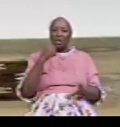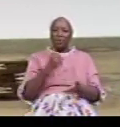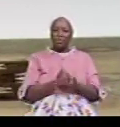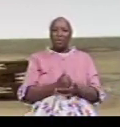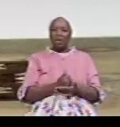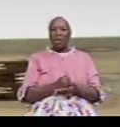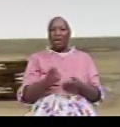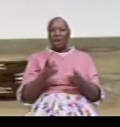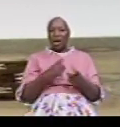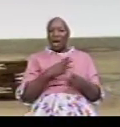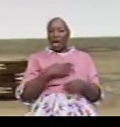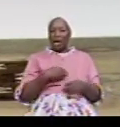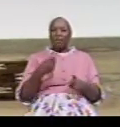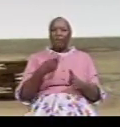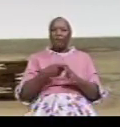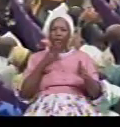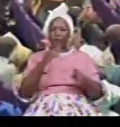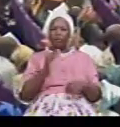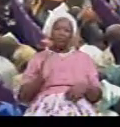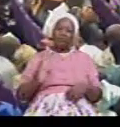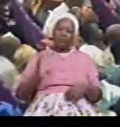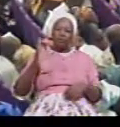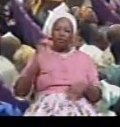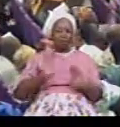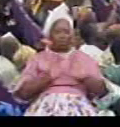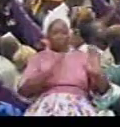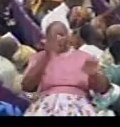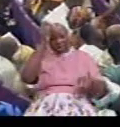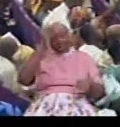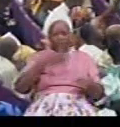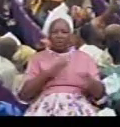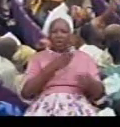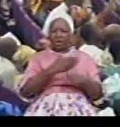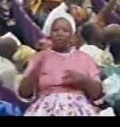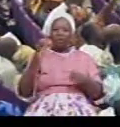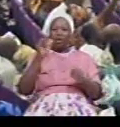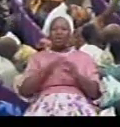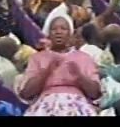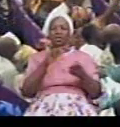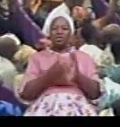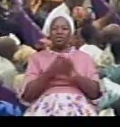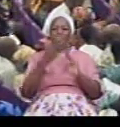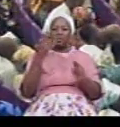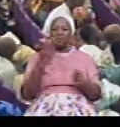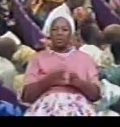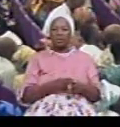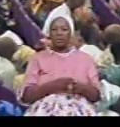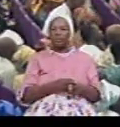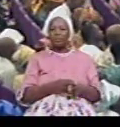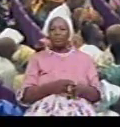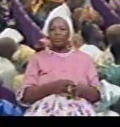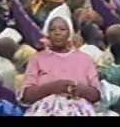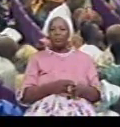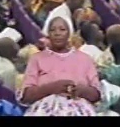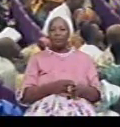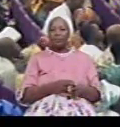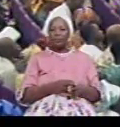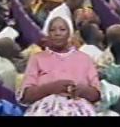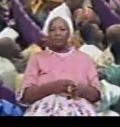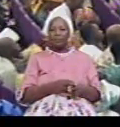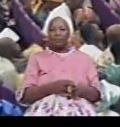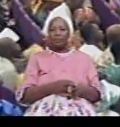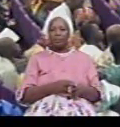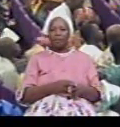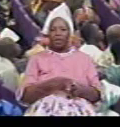And from your future, push him back in Jesus' name. He is going